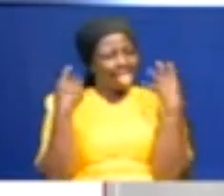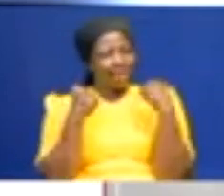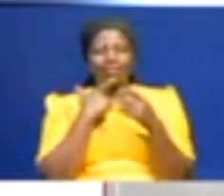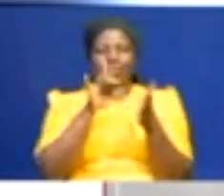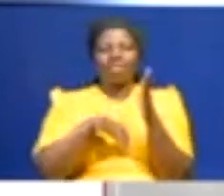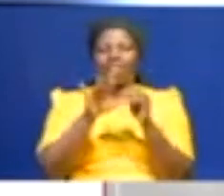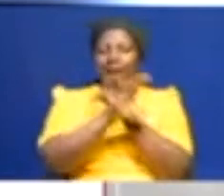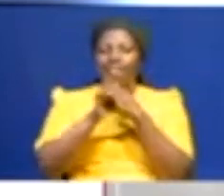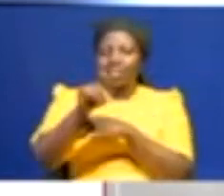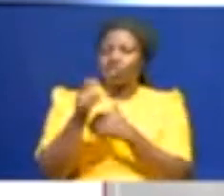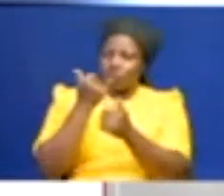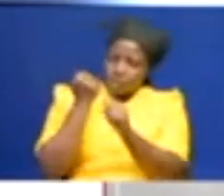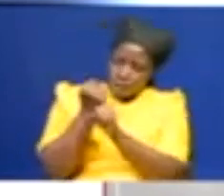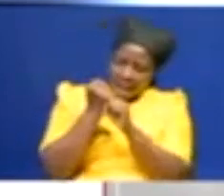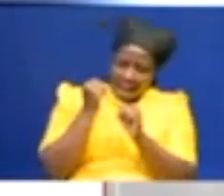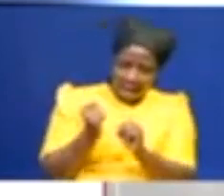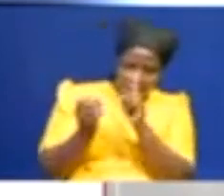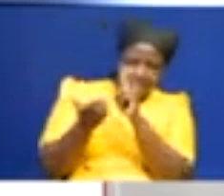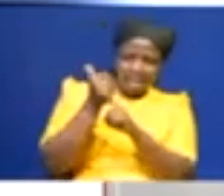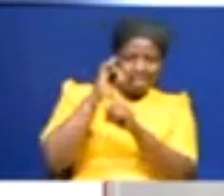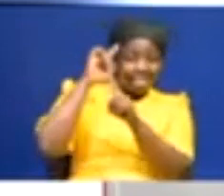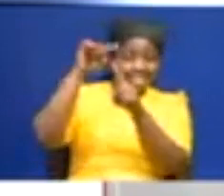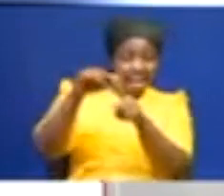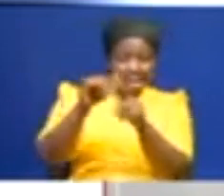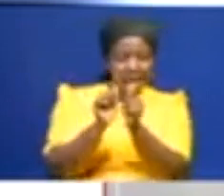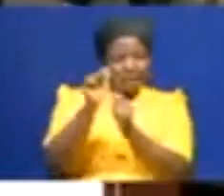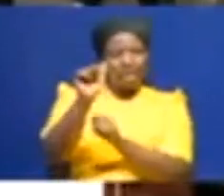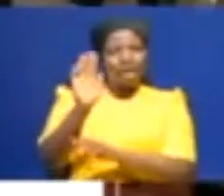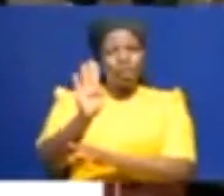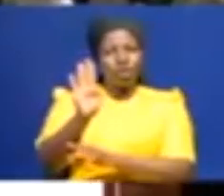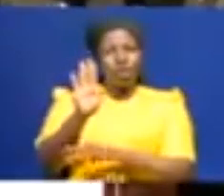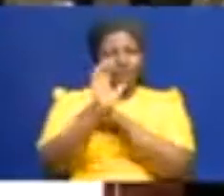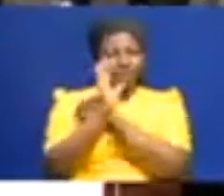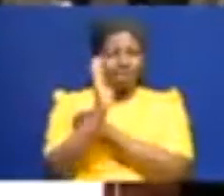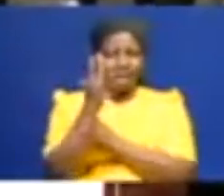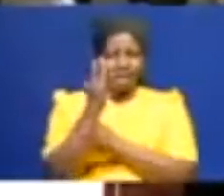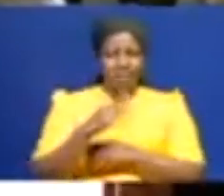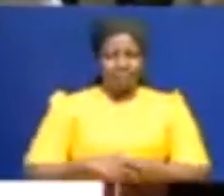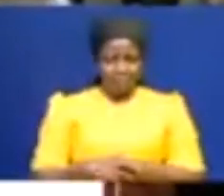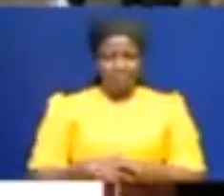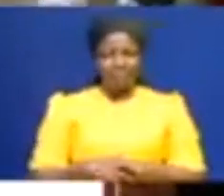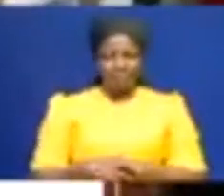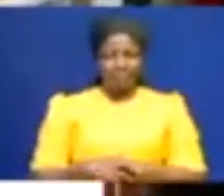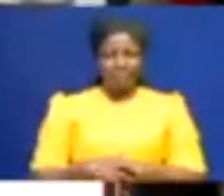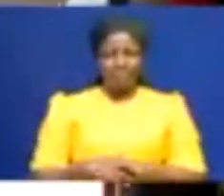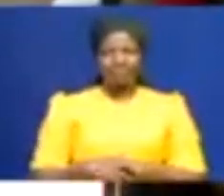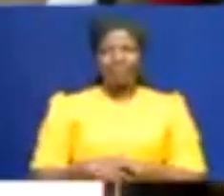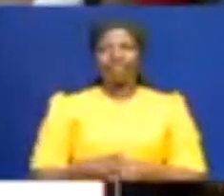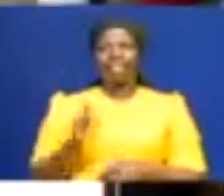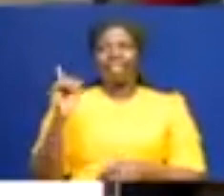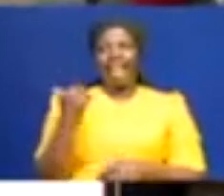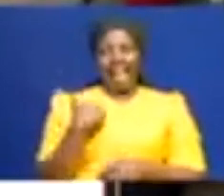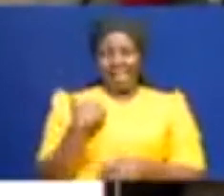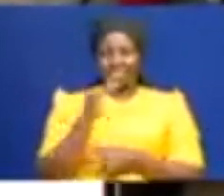effort to realize the targeted 15 billion trees. The Ushiriki Mwema Tree Restoration Program had its third